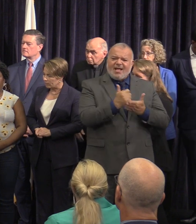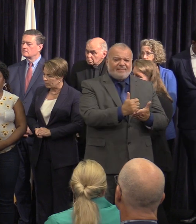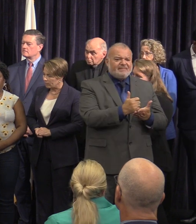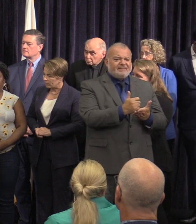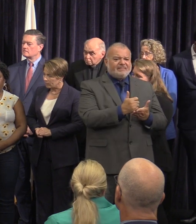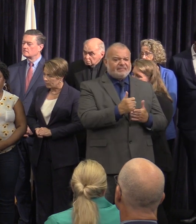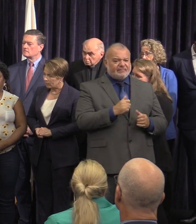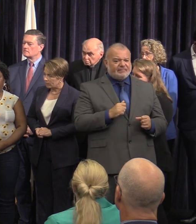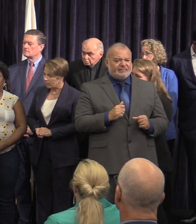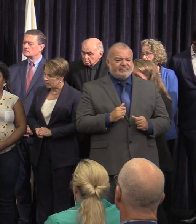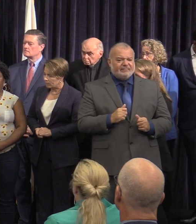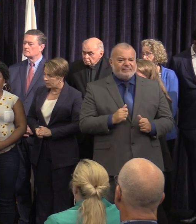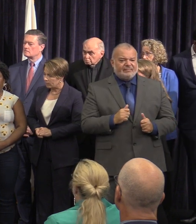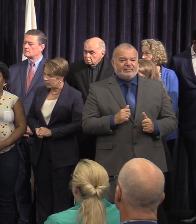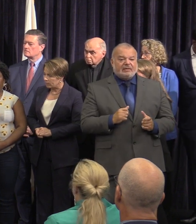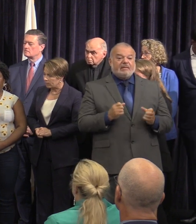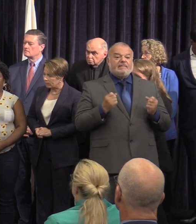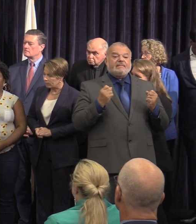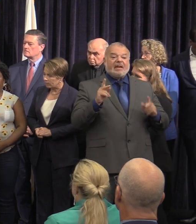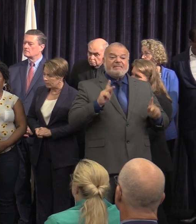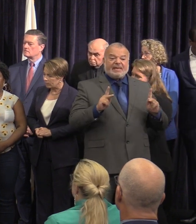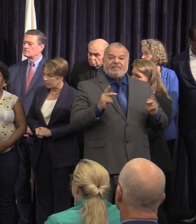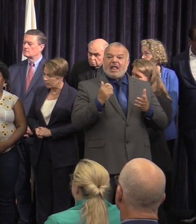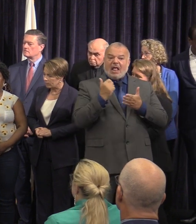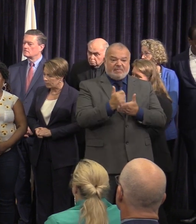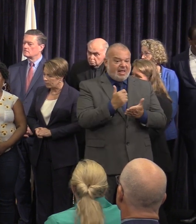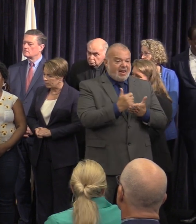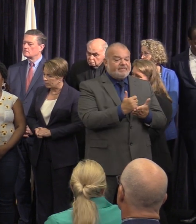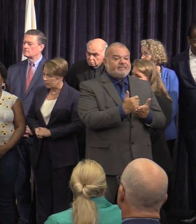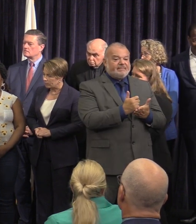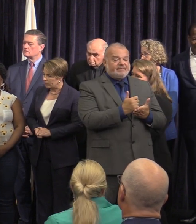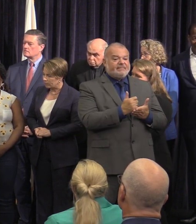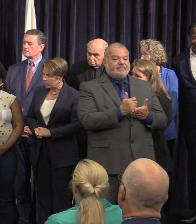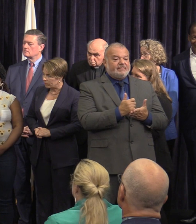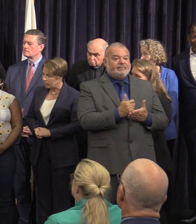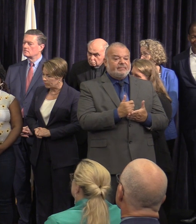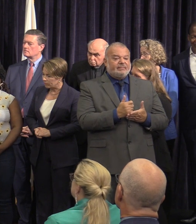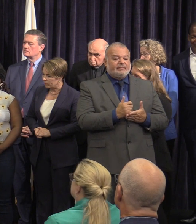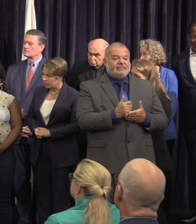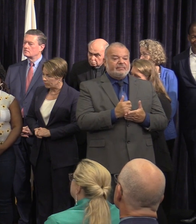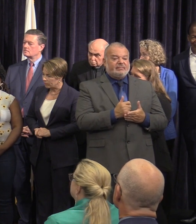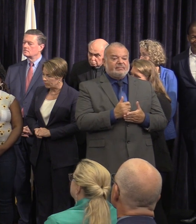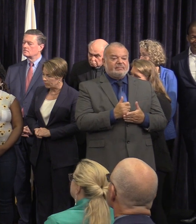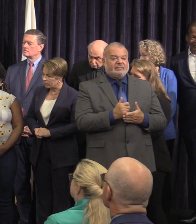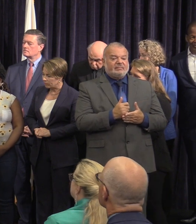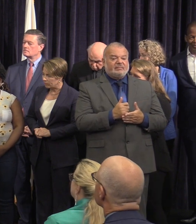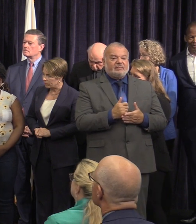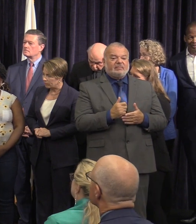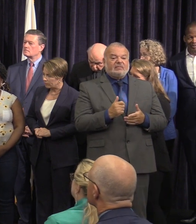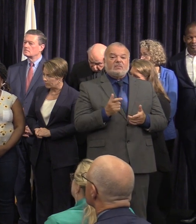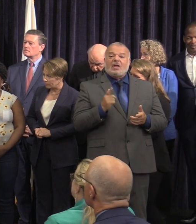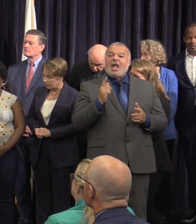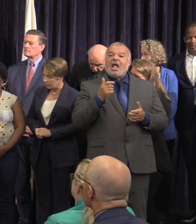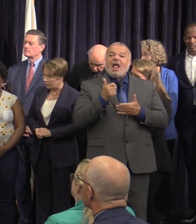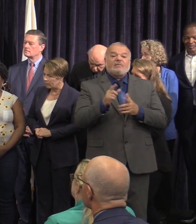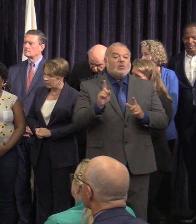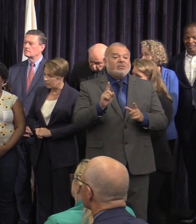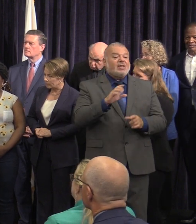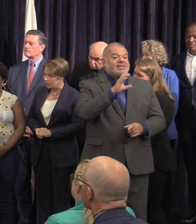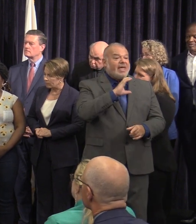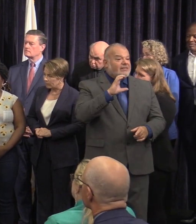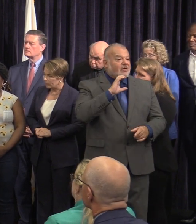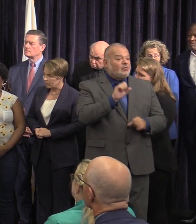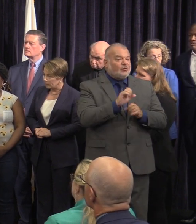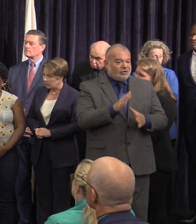receive his work authorization to go to work at Northeastern, helping with the cafeteria. Jerry is helping now the